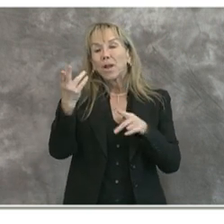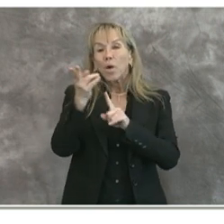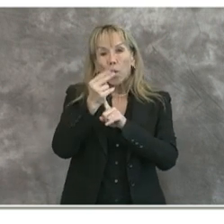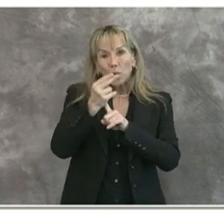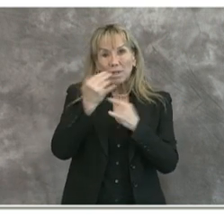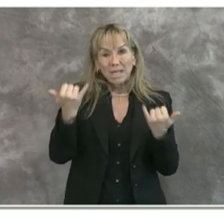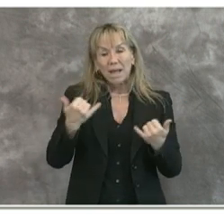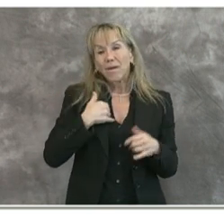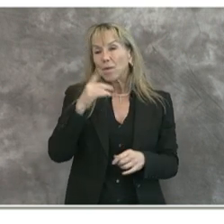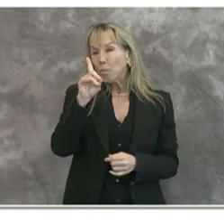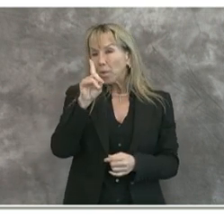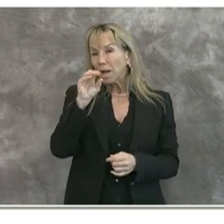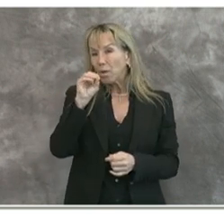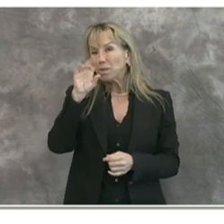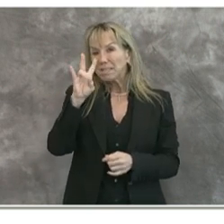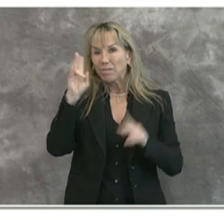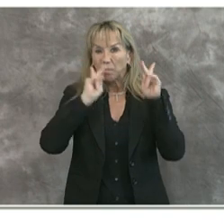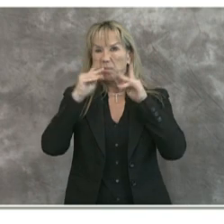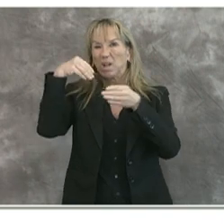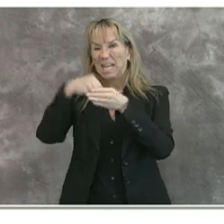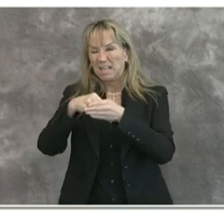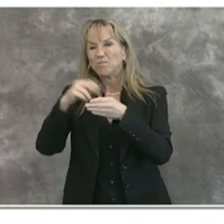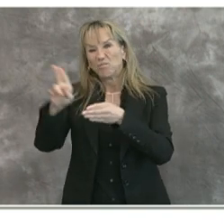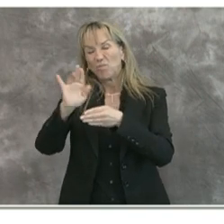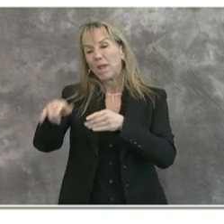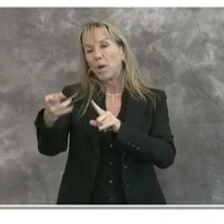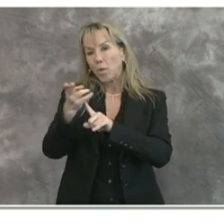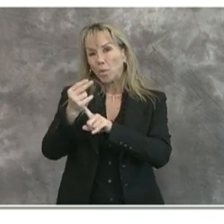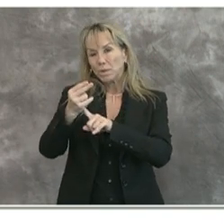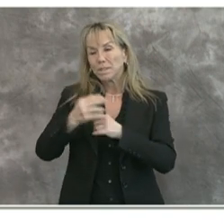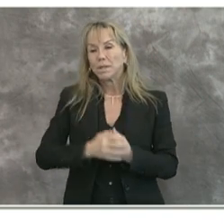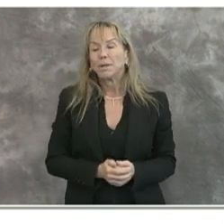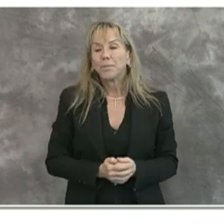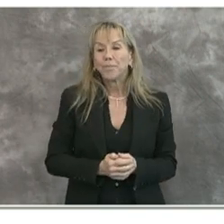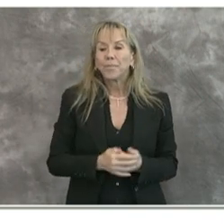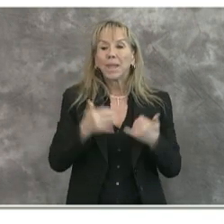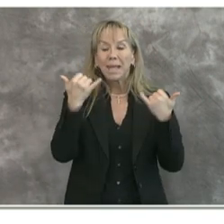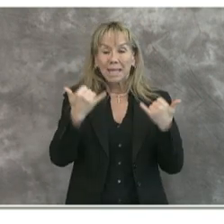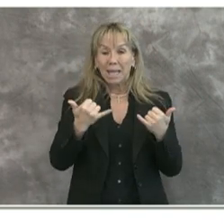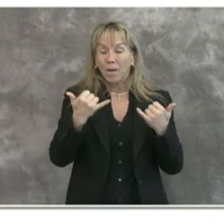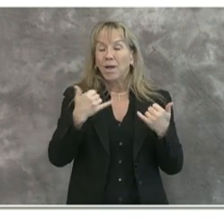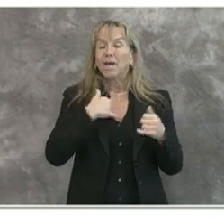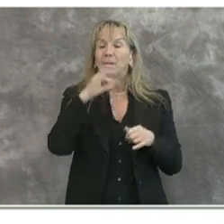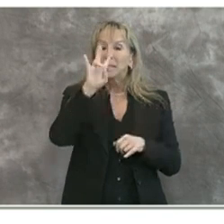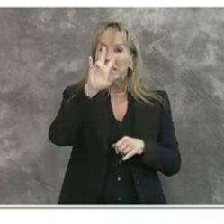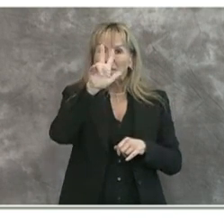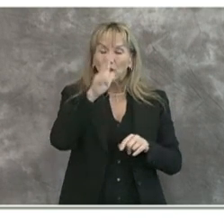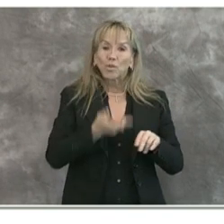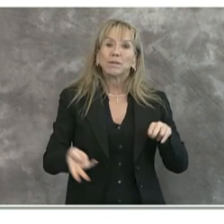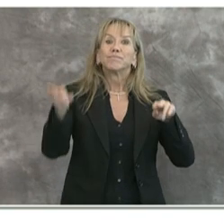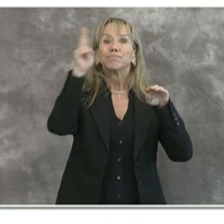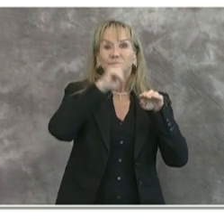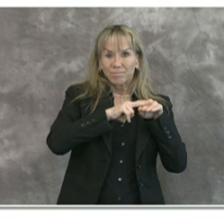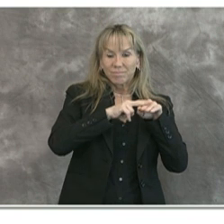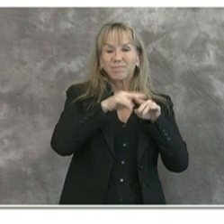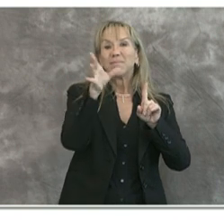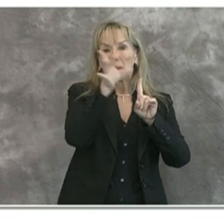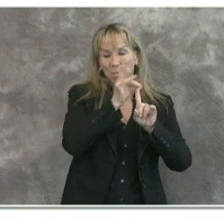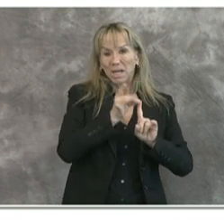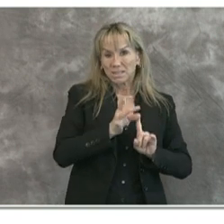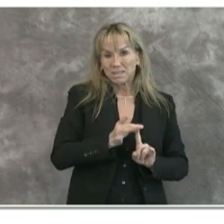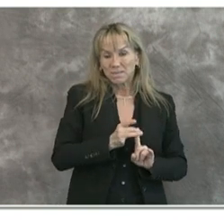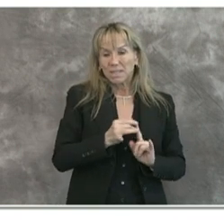utilized by 107 individuals. Today we're reporting 73 new positive tests out of the 3,655